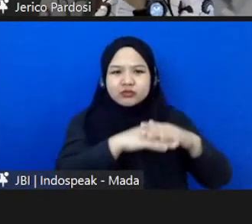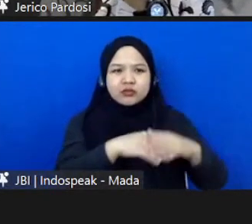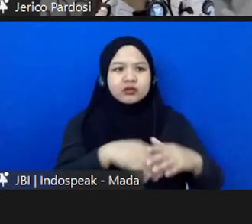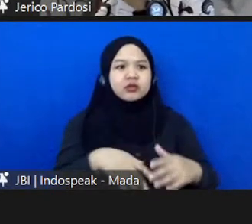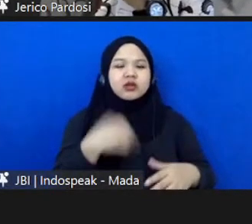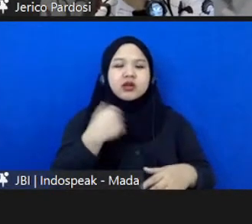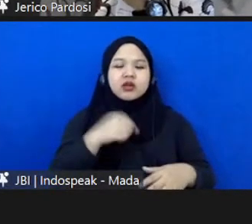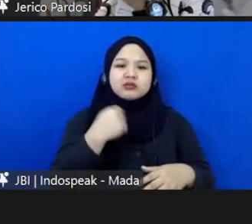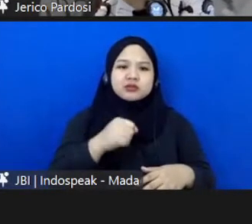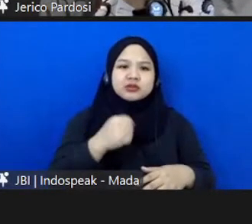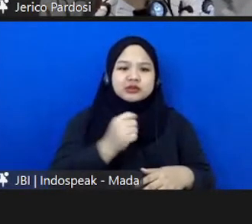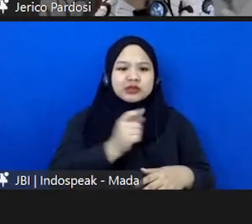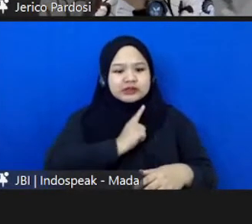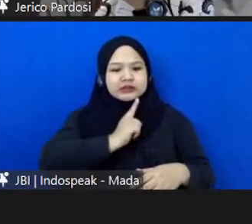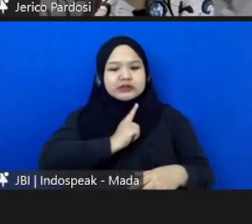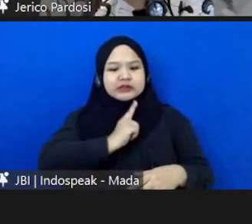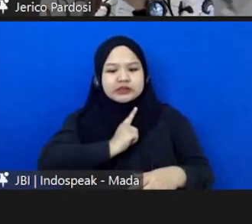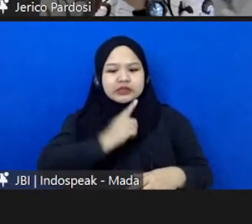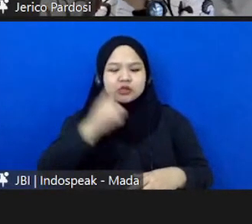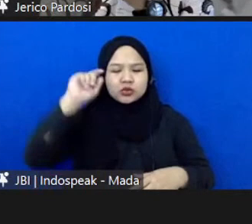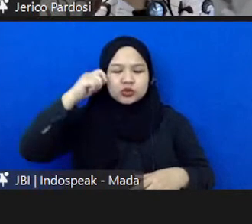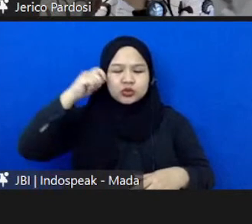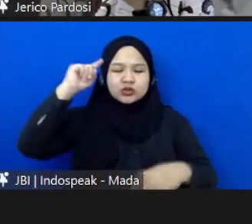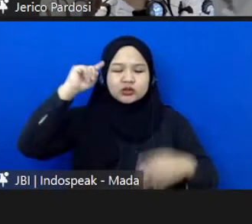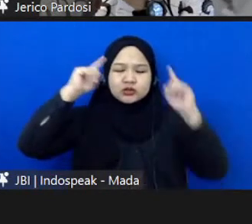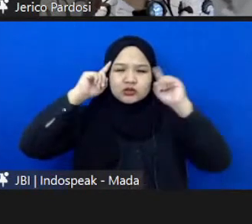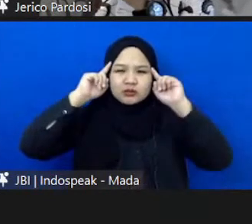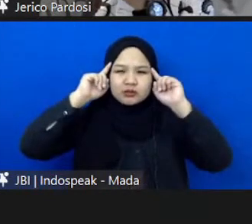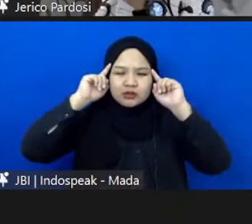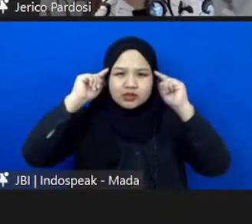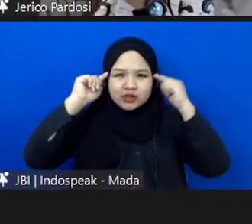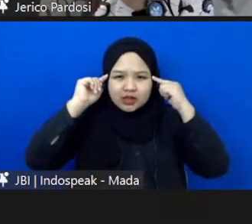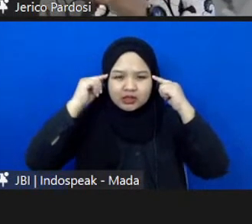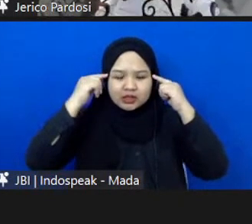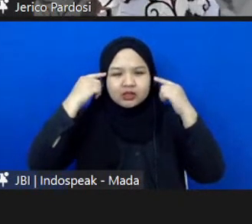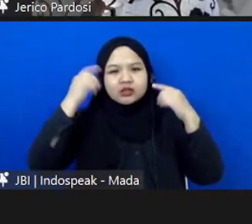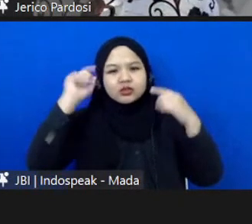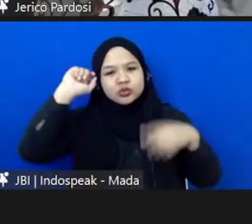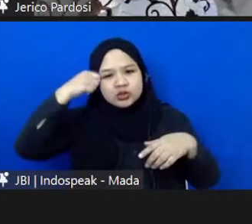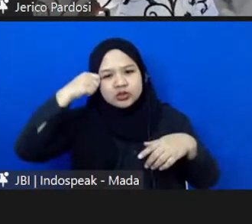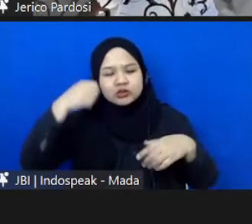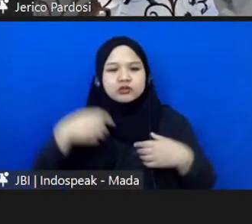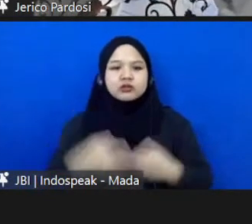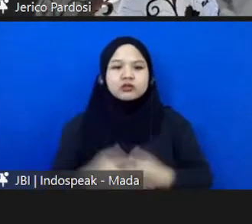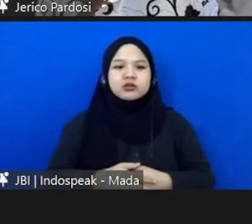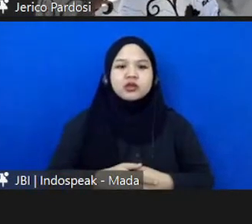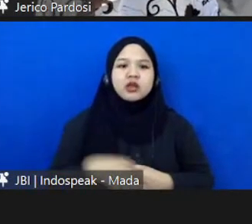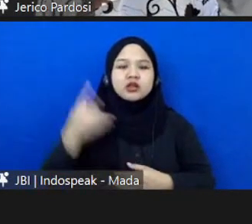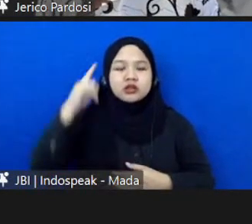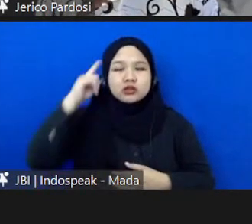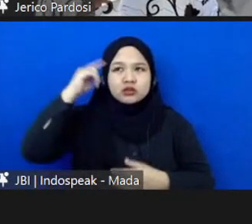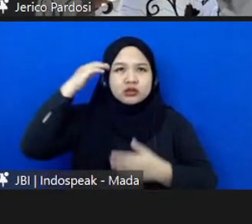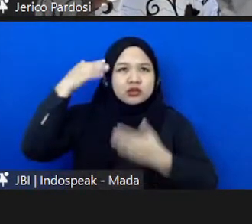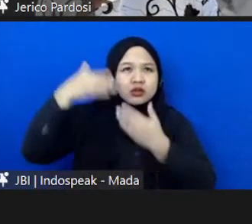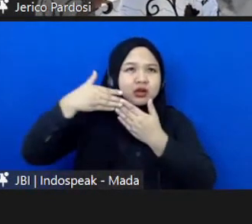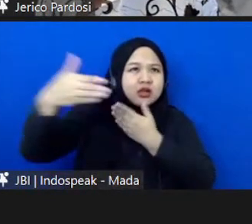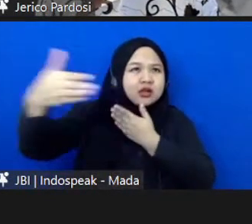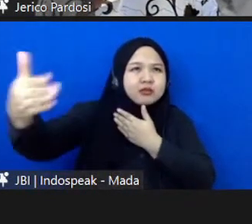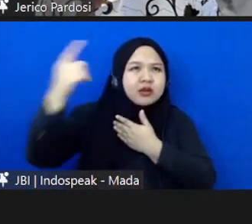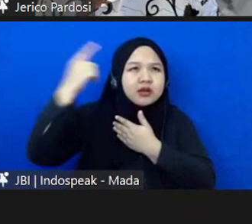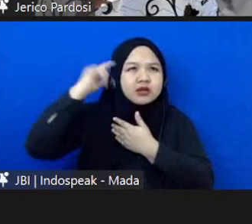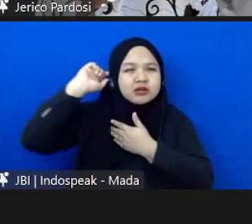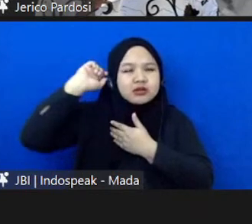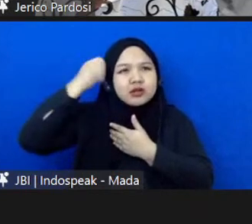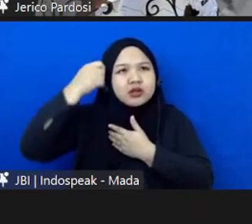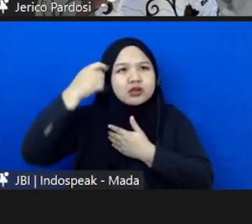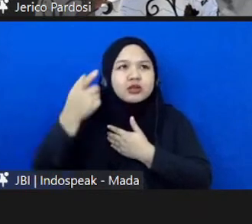and inability to memorize or concentration. Meanwhile, estimation of long-term care is highly needed to